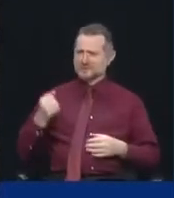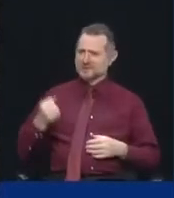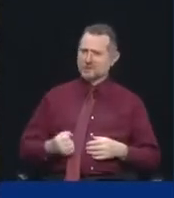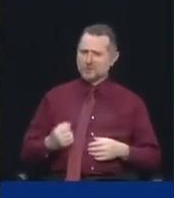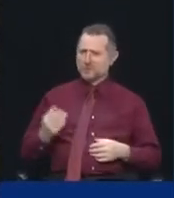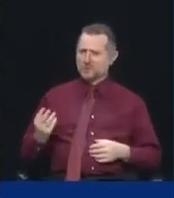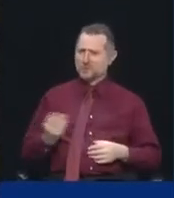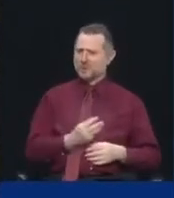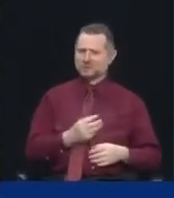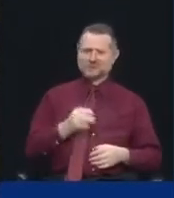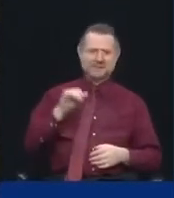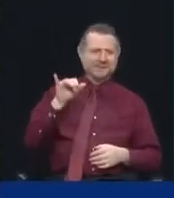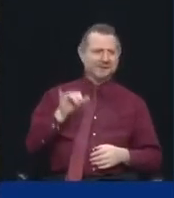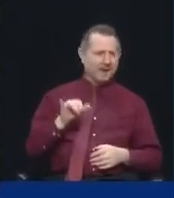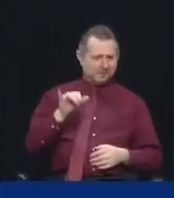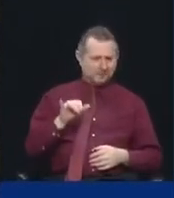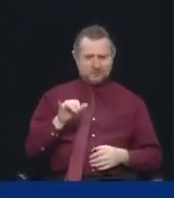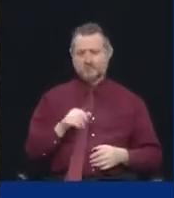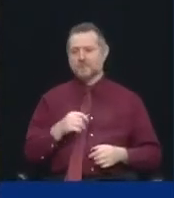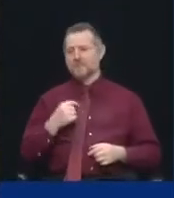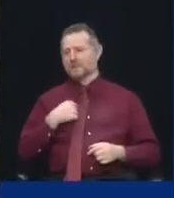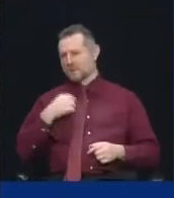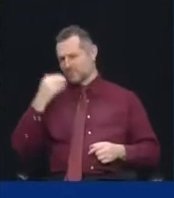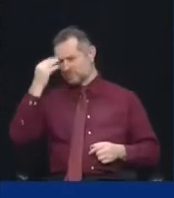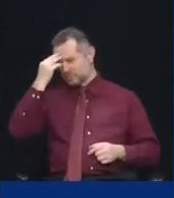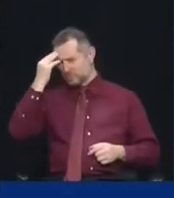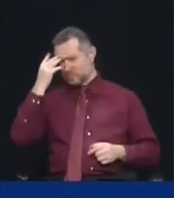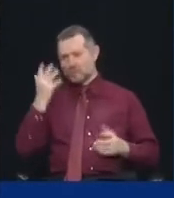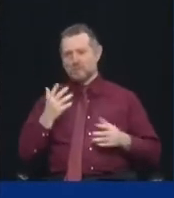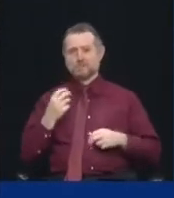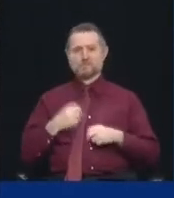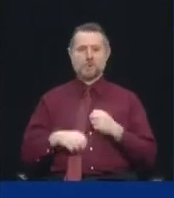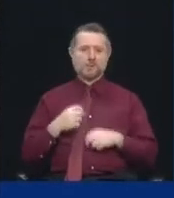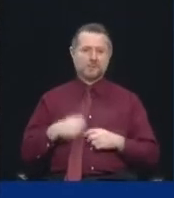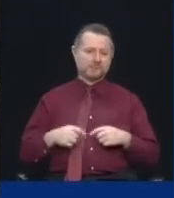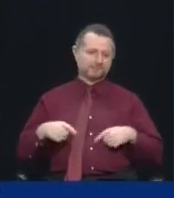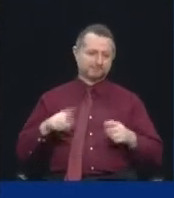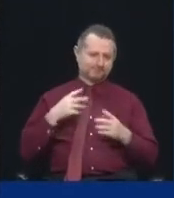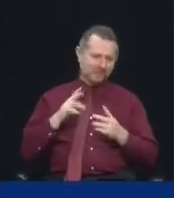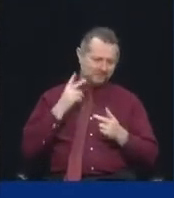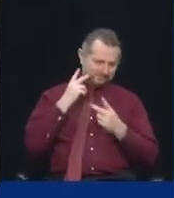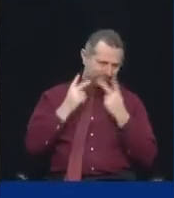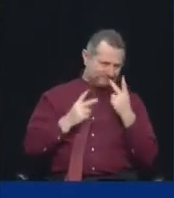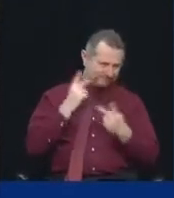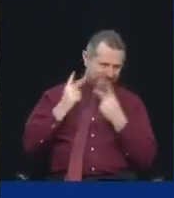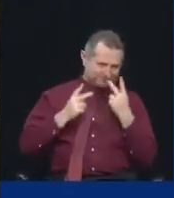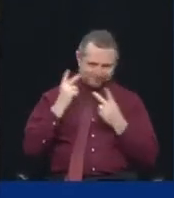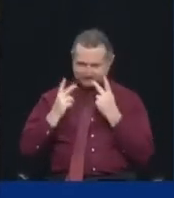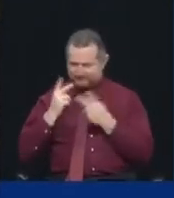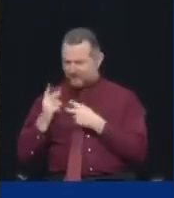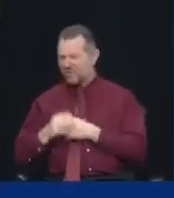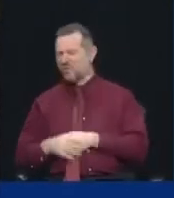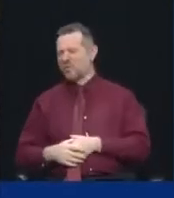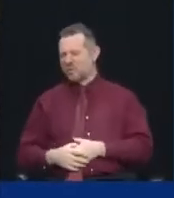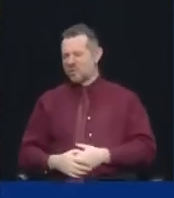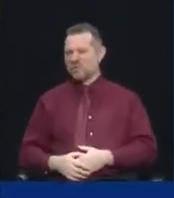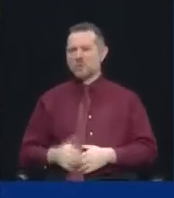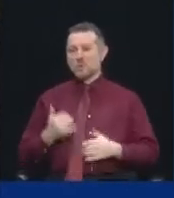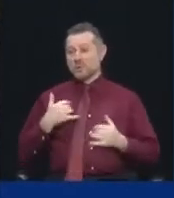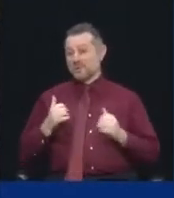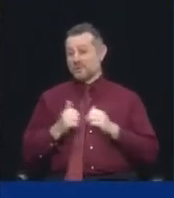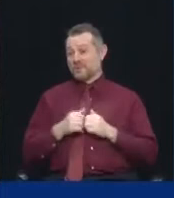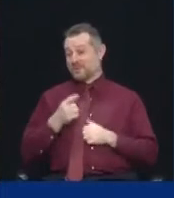Yonkers, we understood the plight of many individuals. And joining with the Majority Leader and